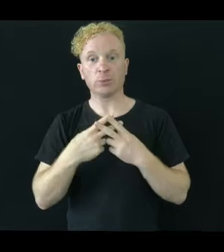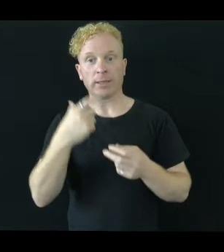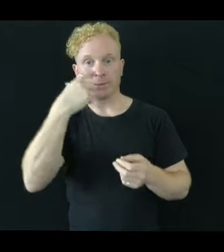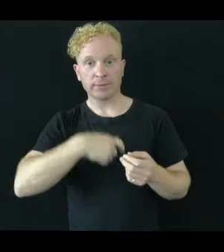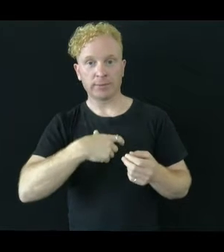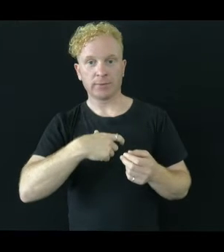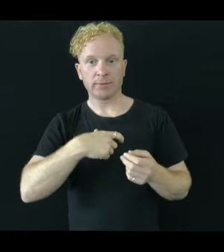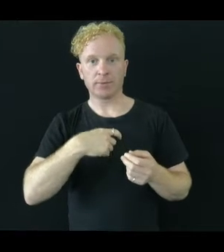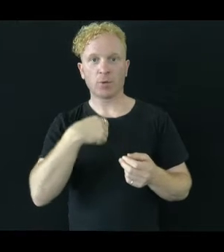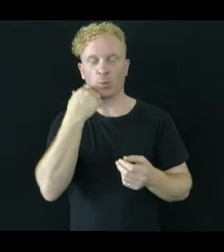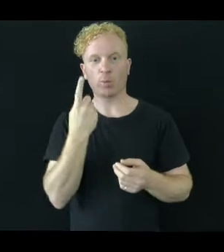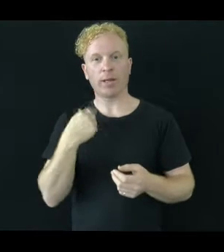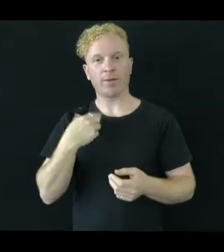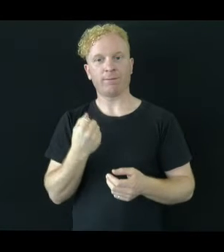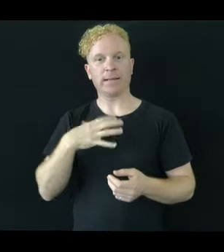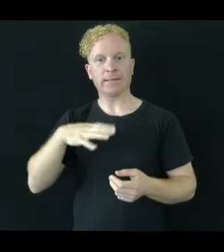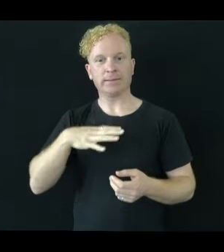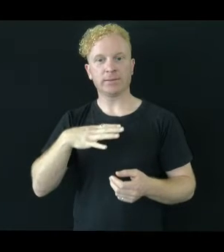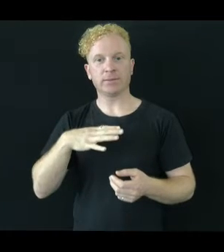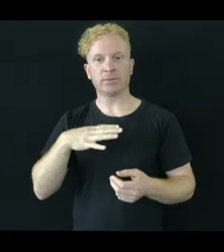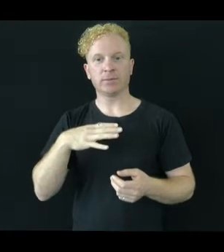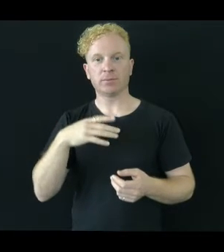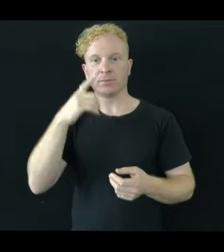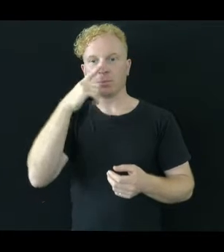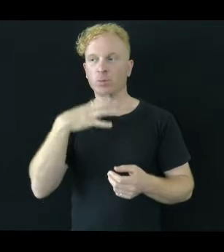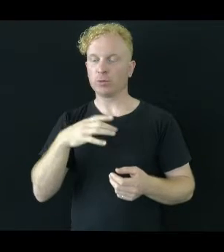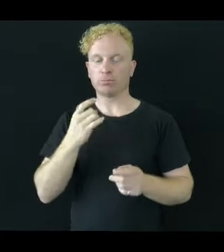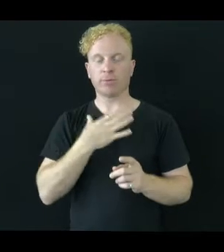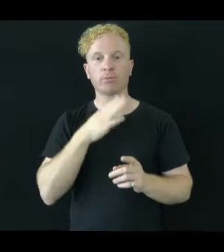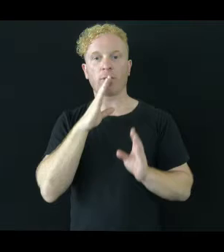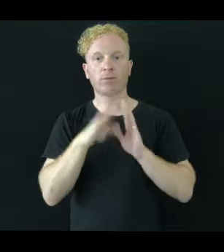to sexuality, obviously there's a need for people to be able to